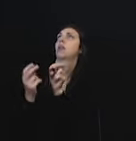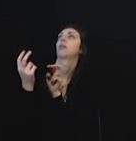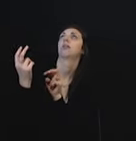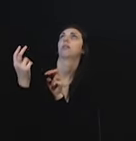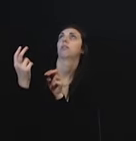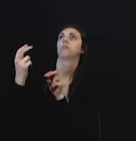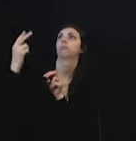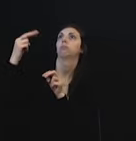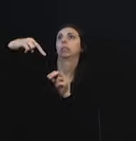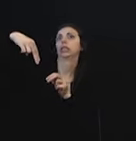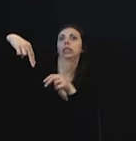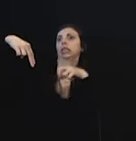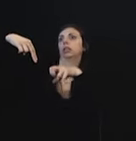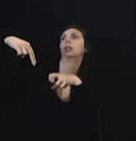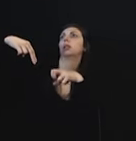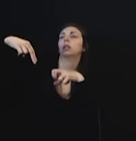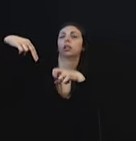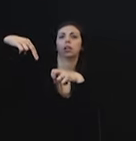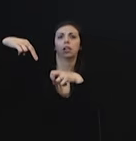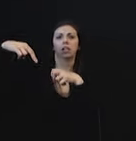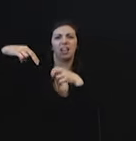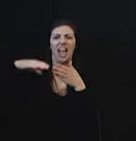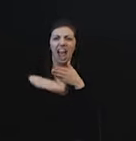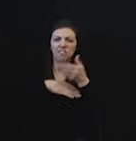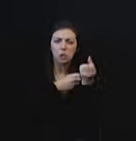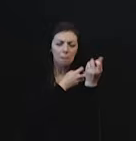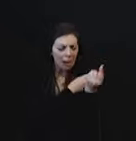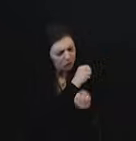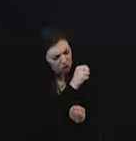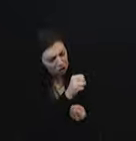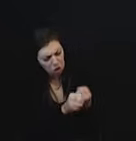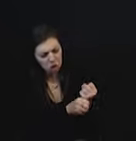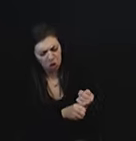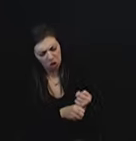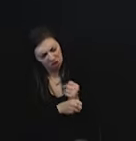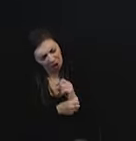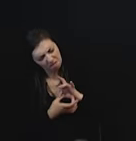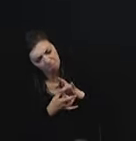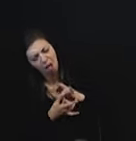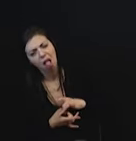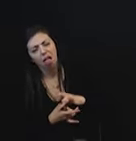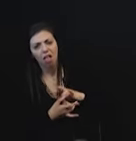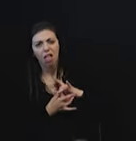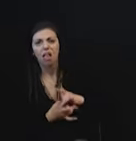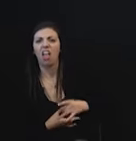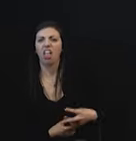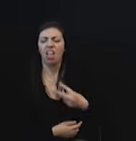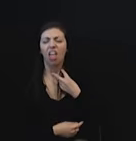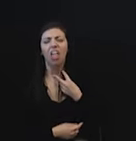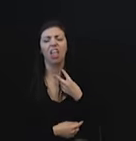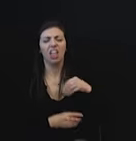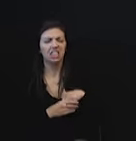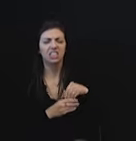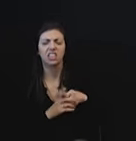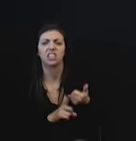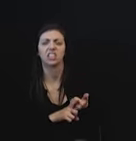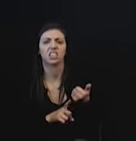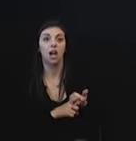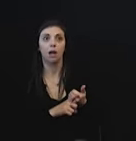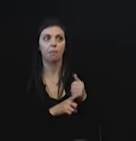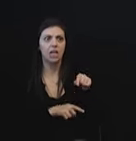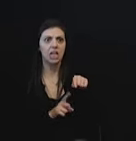After years of bondage, of years of captivity, he realized that in Christ's presence is the only